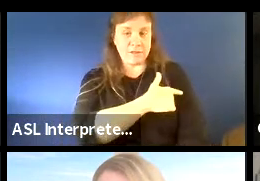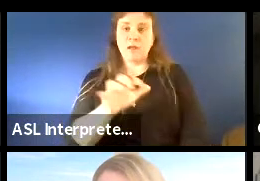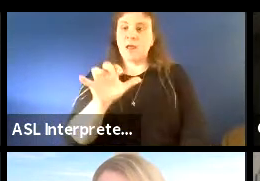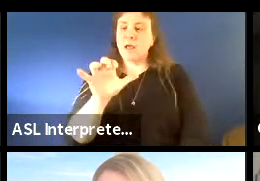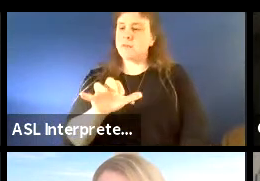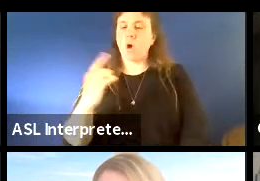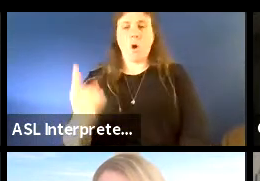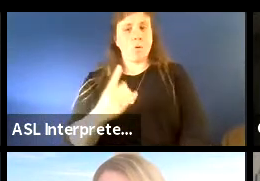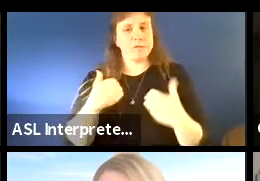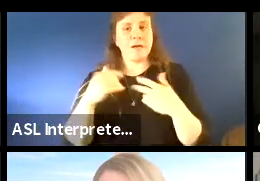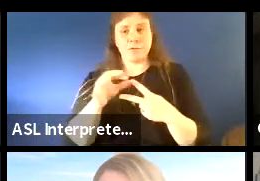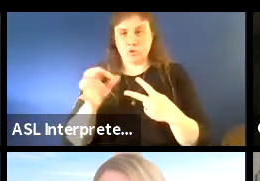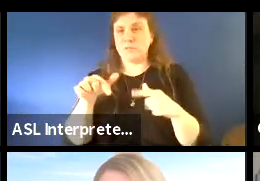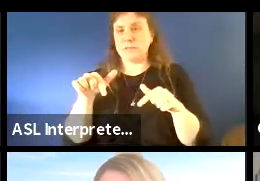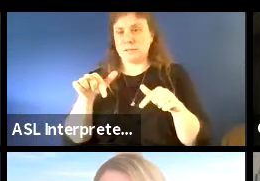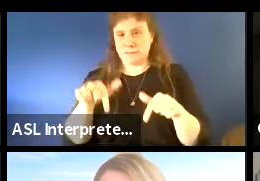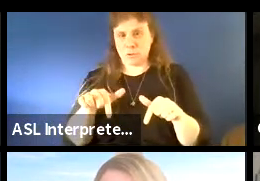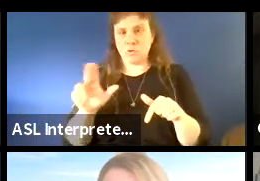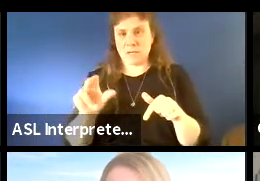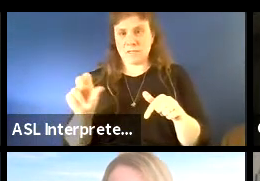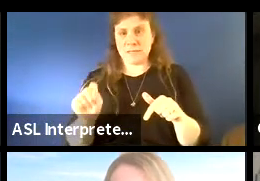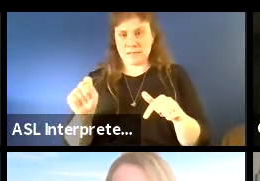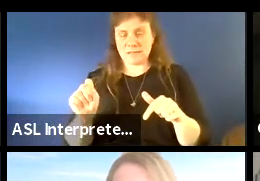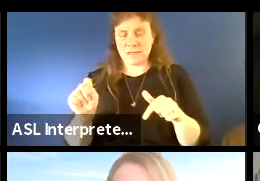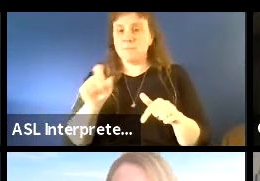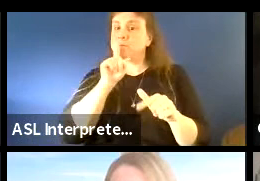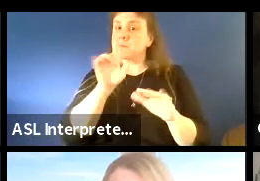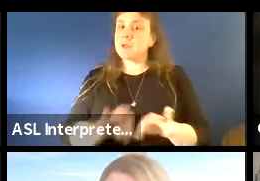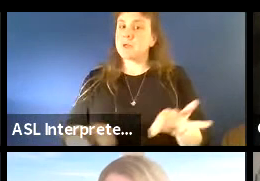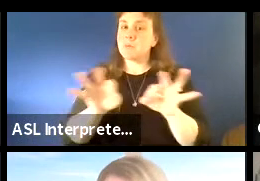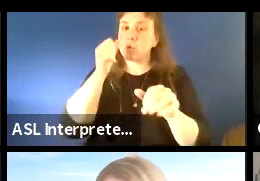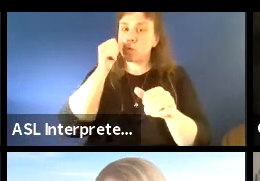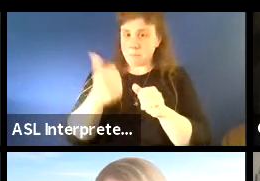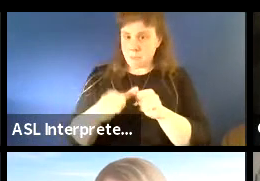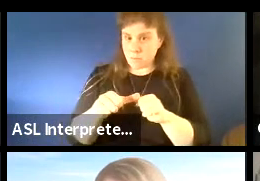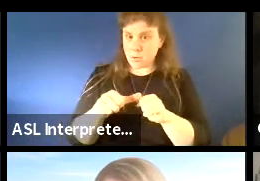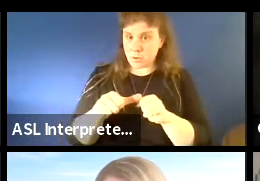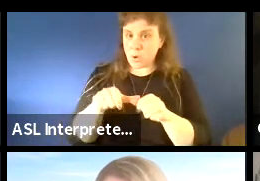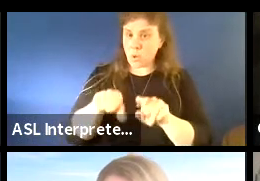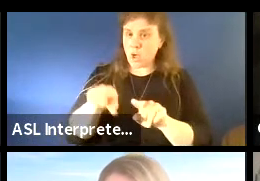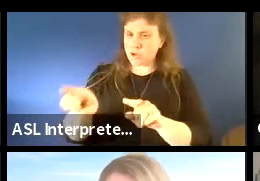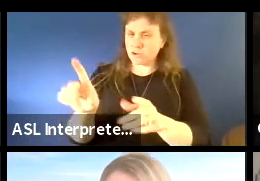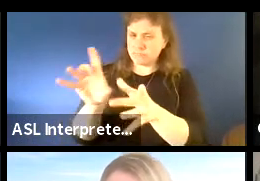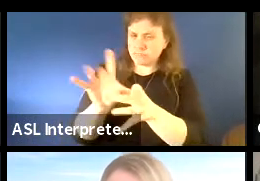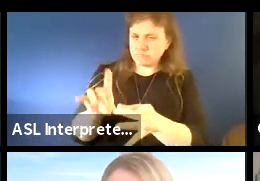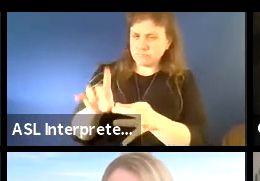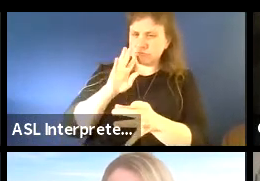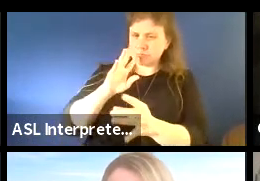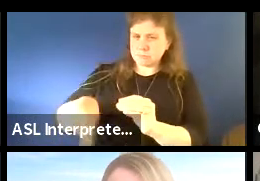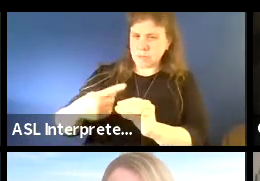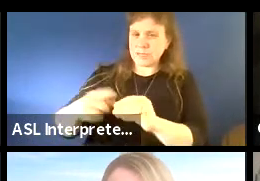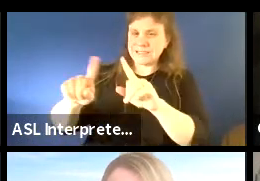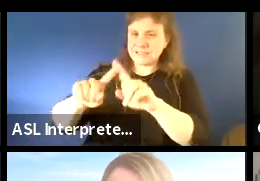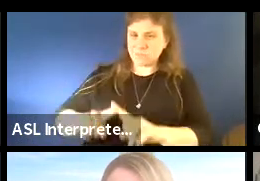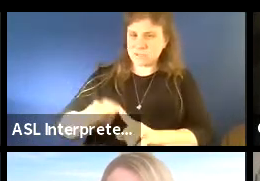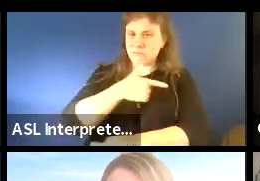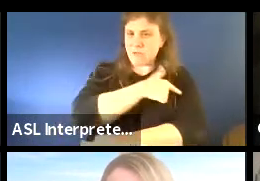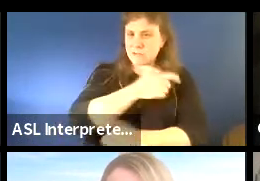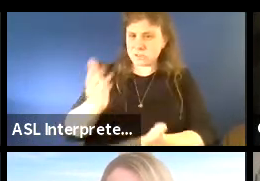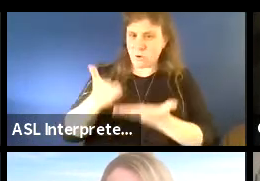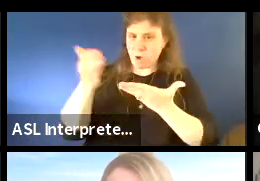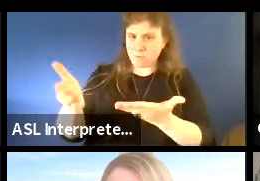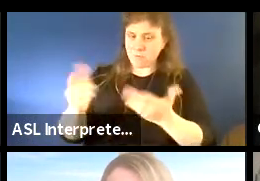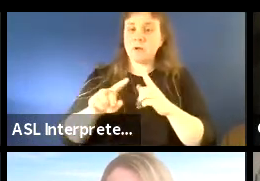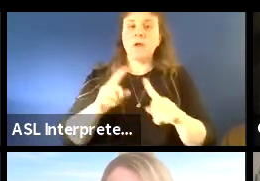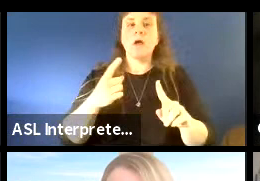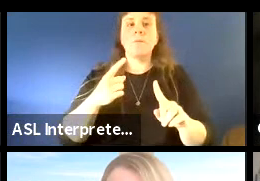that choice. I think it's really important to keep in mind as you're talking about, where different vaccines are offered. But we very much,